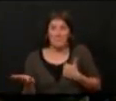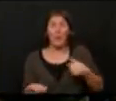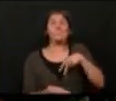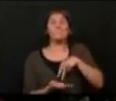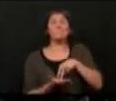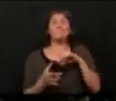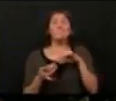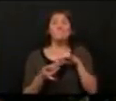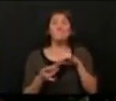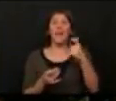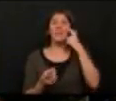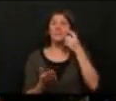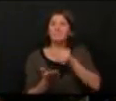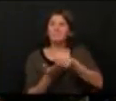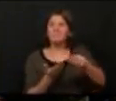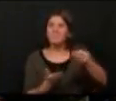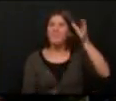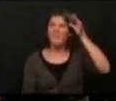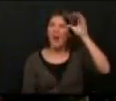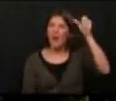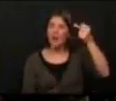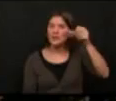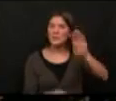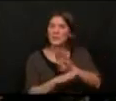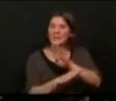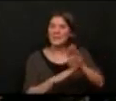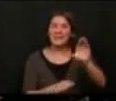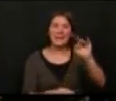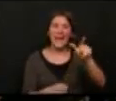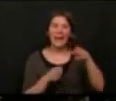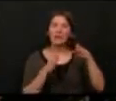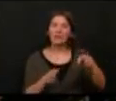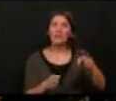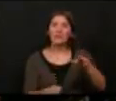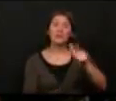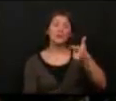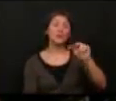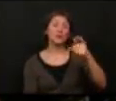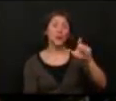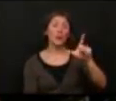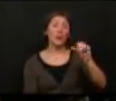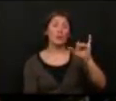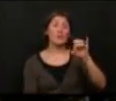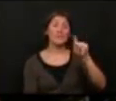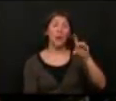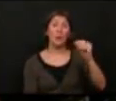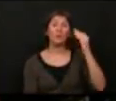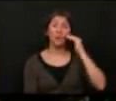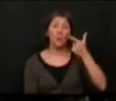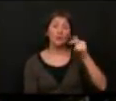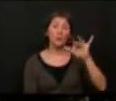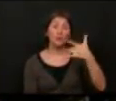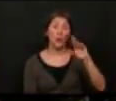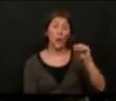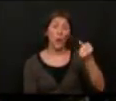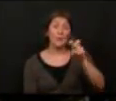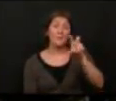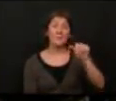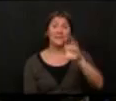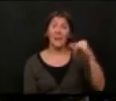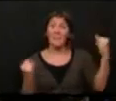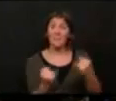I just purchased my father's business on Canal Street, George Laristis. It was called Giorgio's Pizza and Pasta.